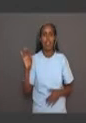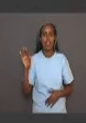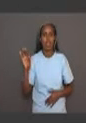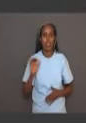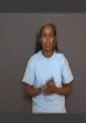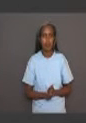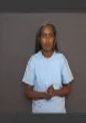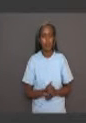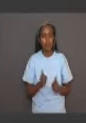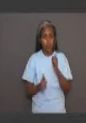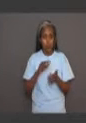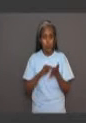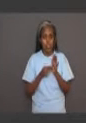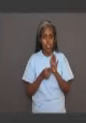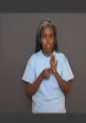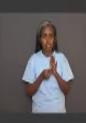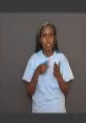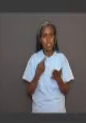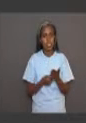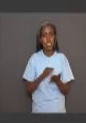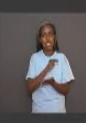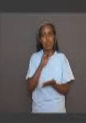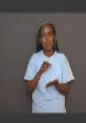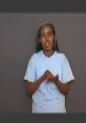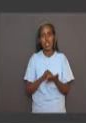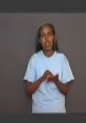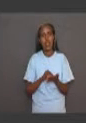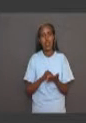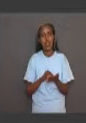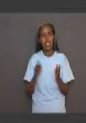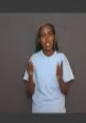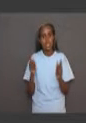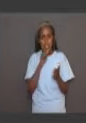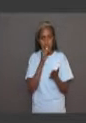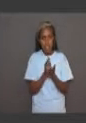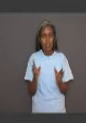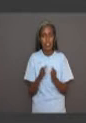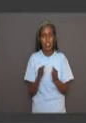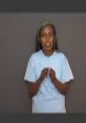45/9, which means that the mean of the data set